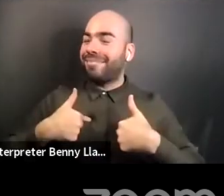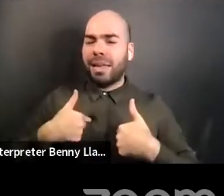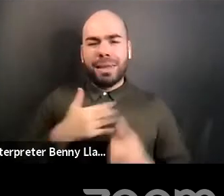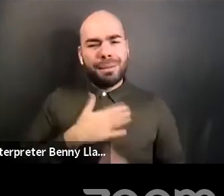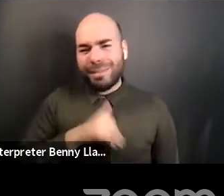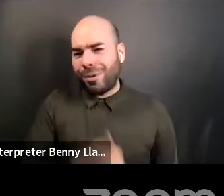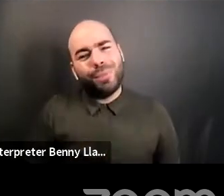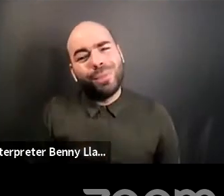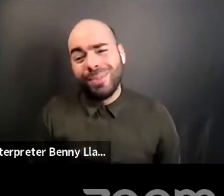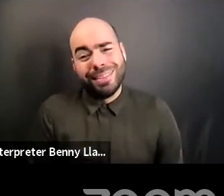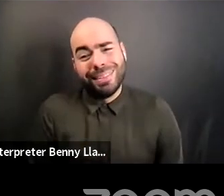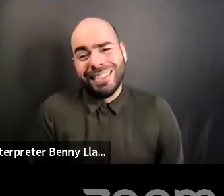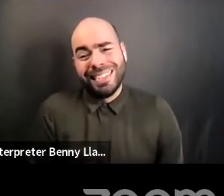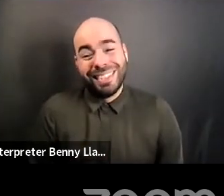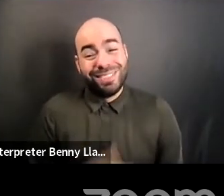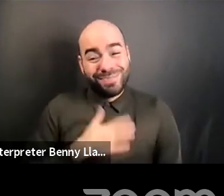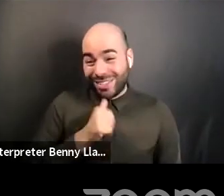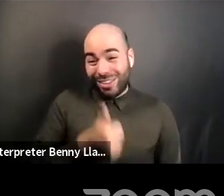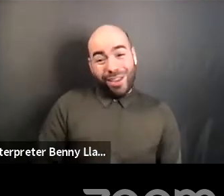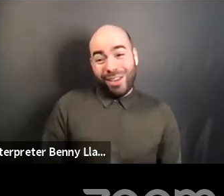please.